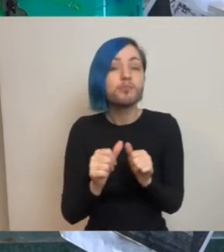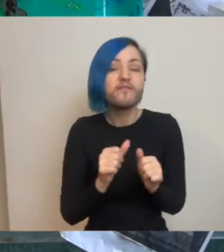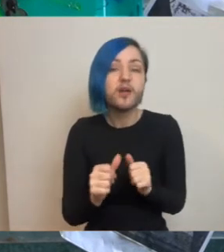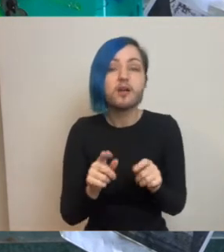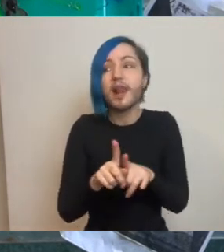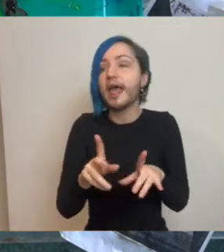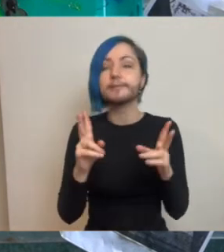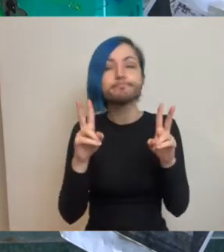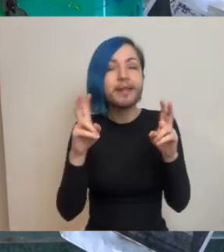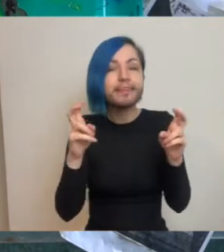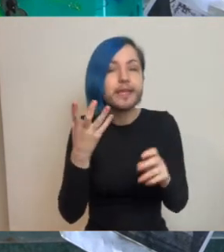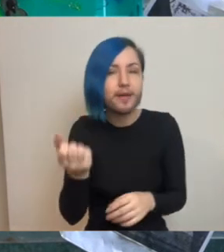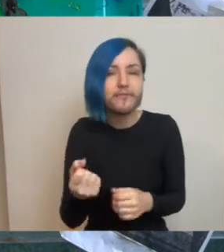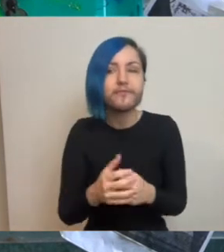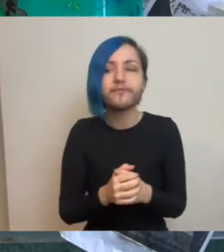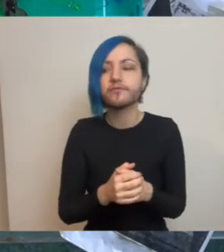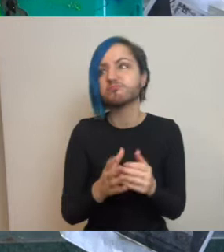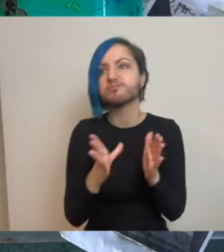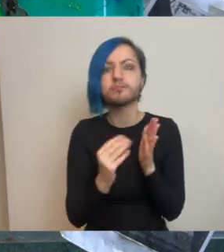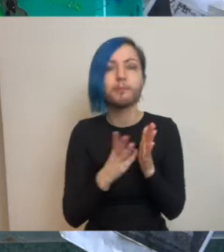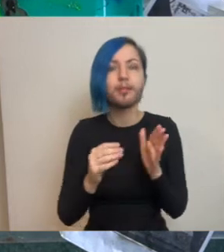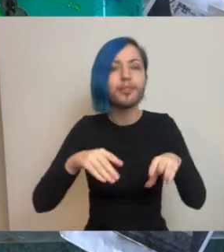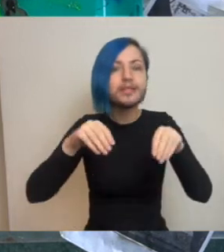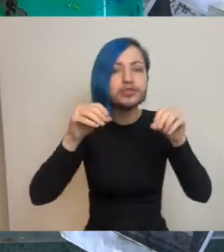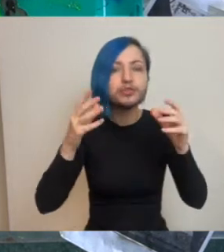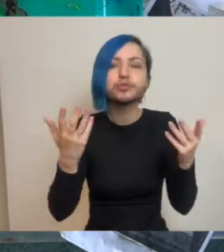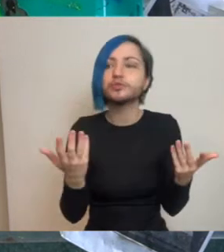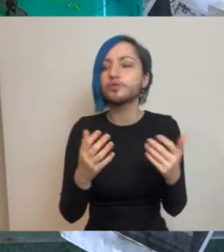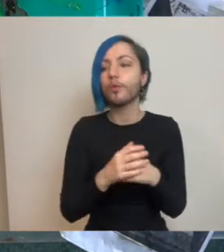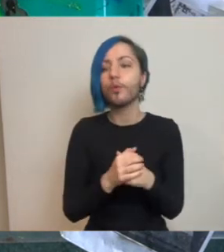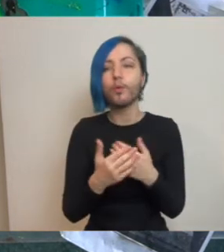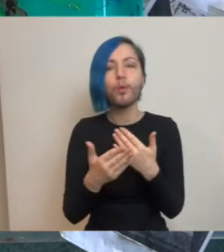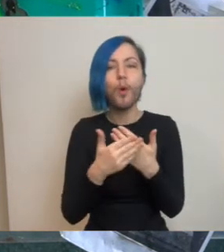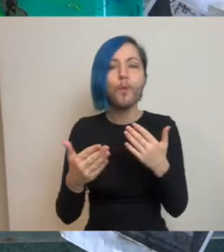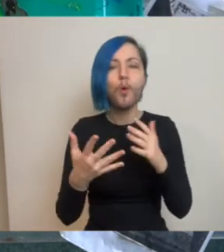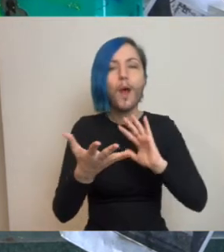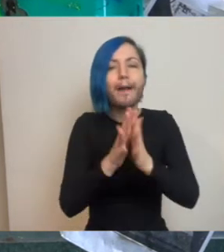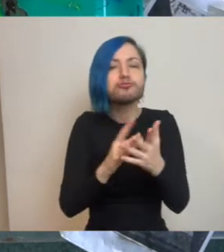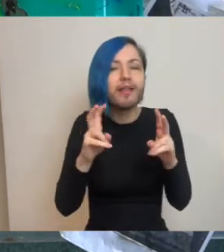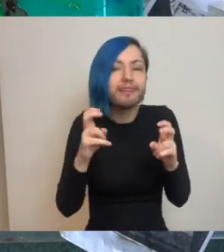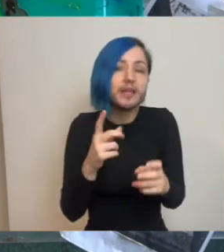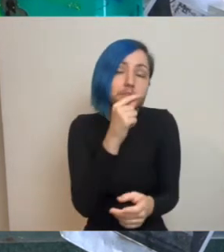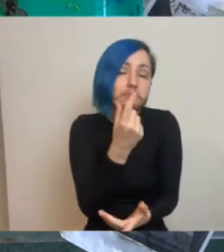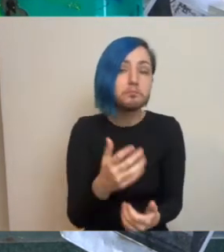theme like, the seaside, or you can have a more abstract theme,